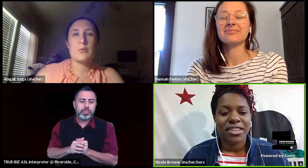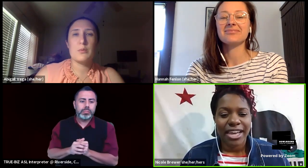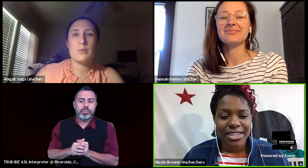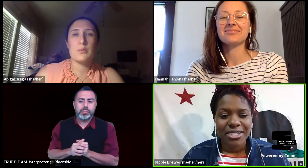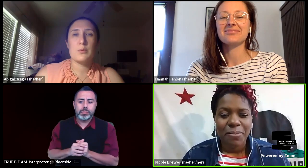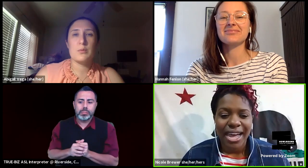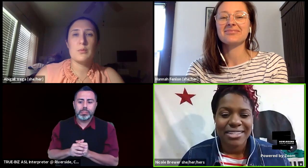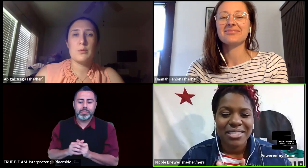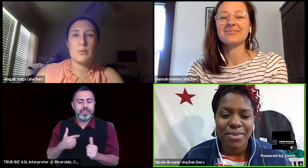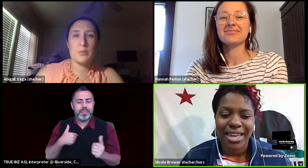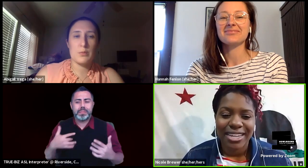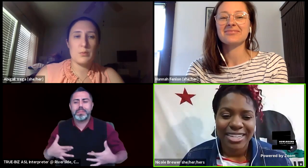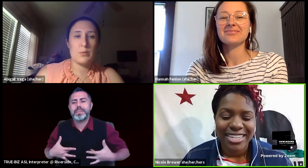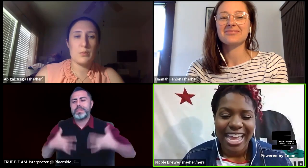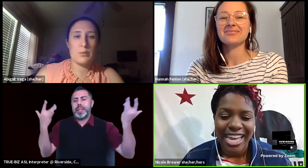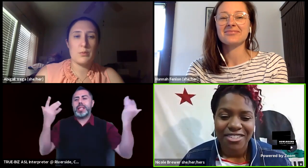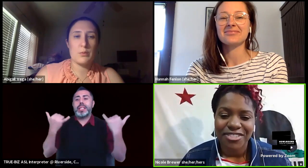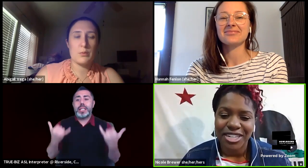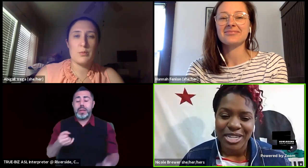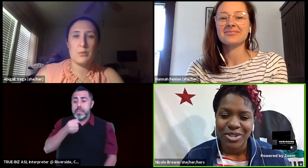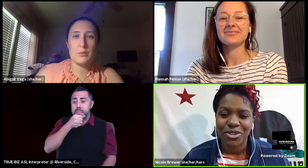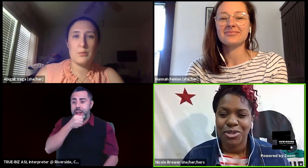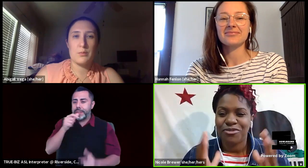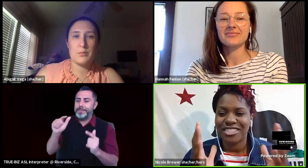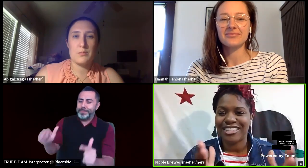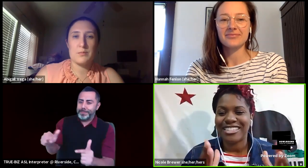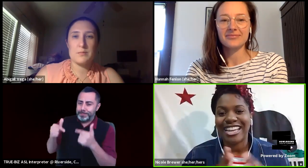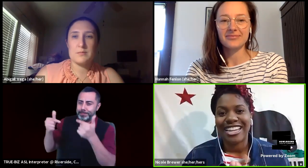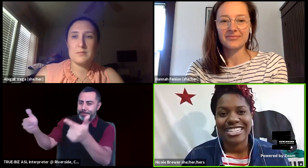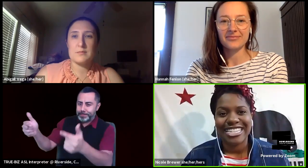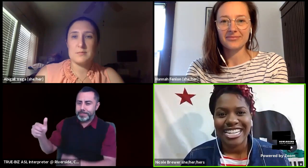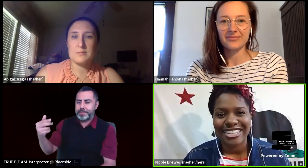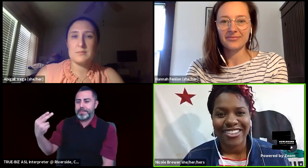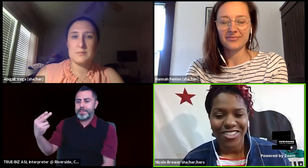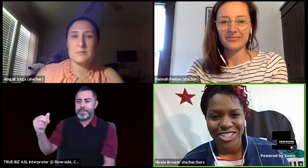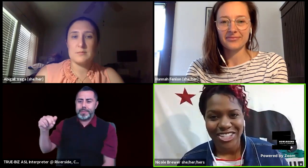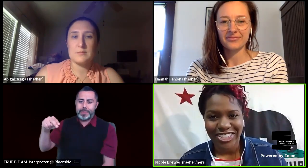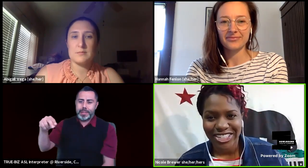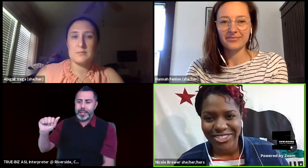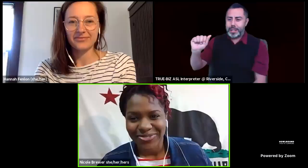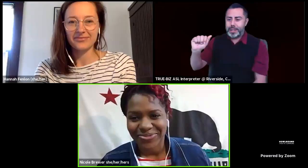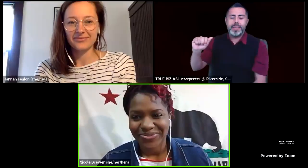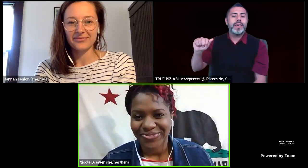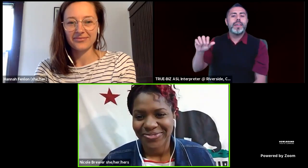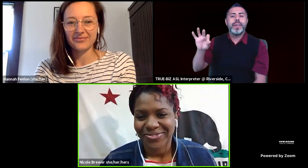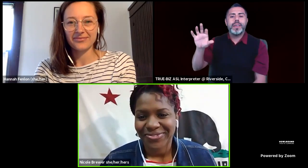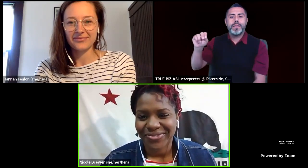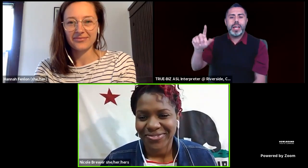five. I'm delighted to pass the mic to Hannah Finland, who'll be facilitating today's conversation.